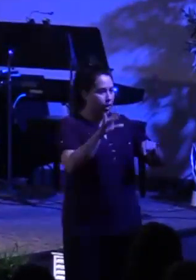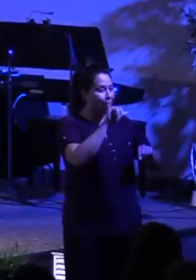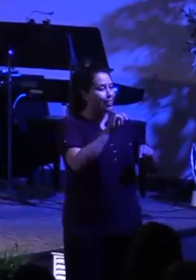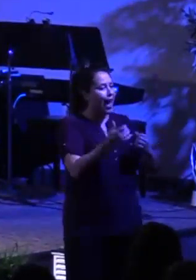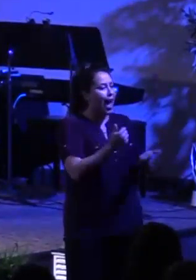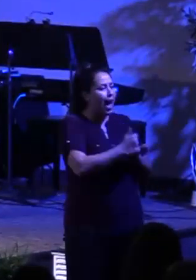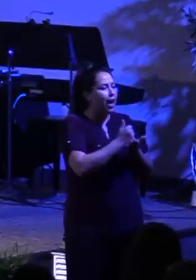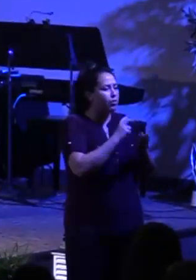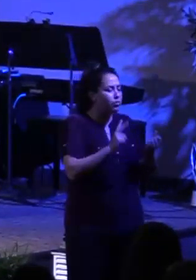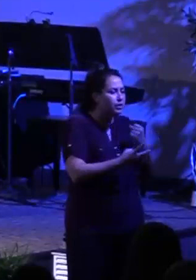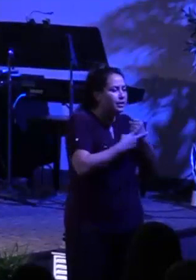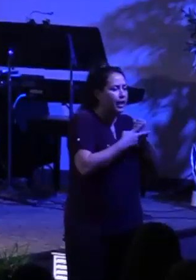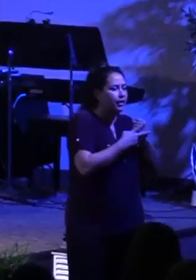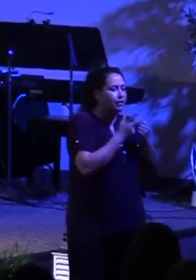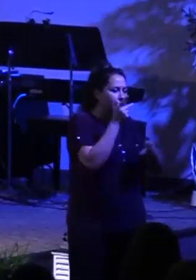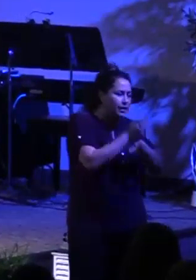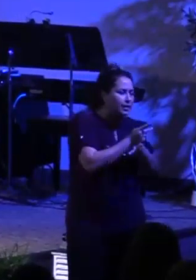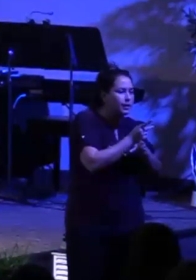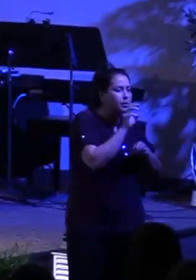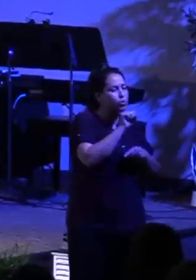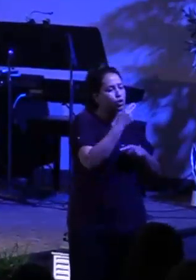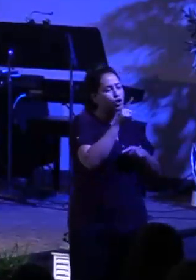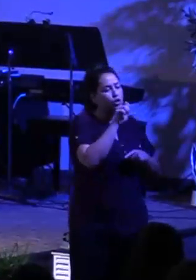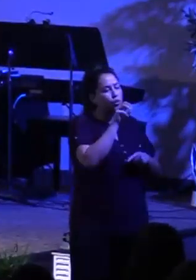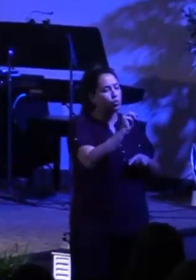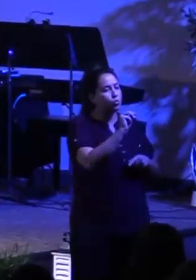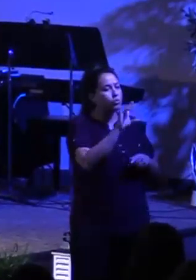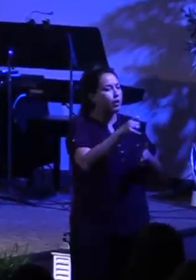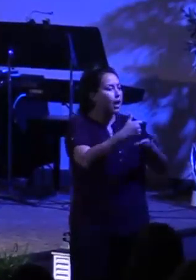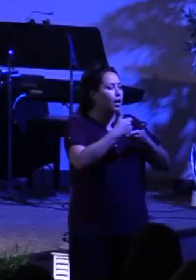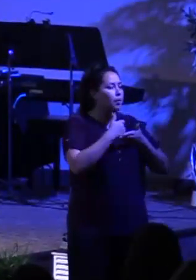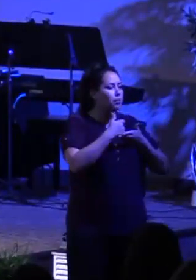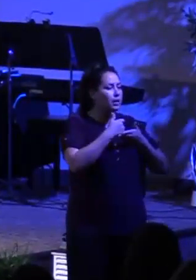And it fills us with a view of how the world